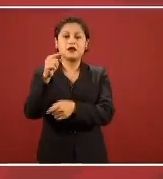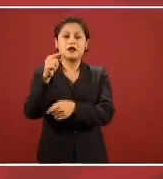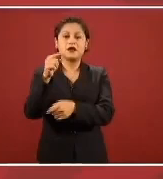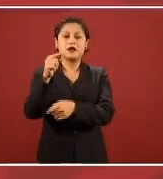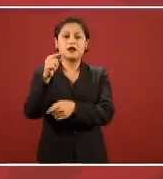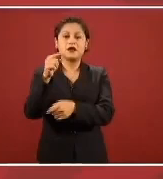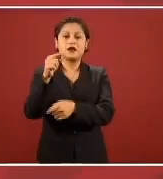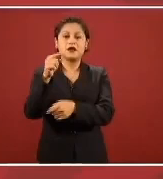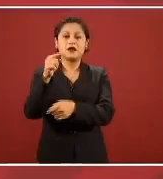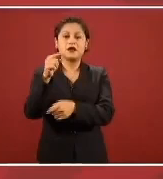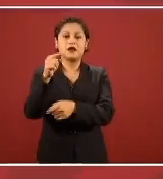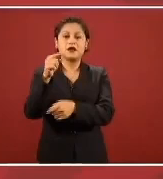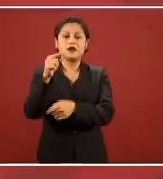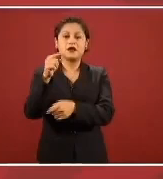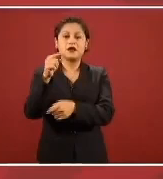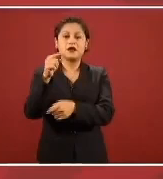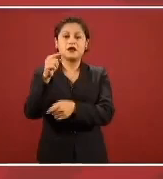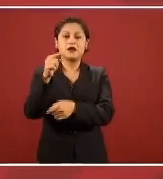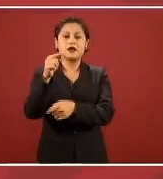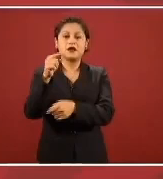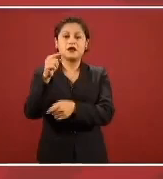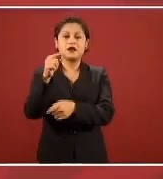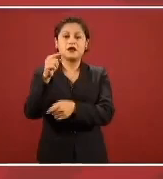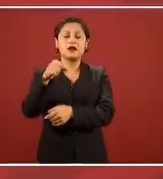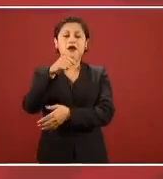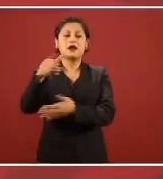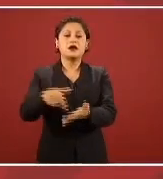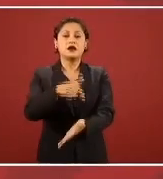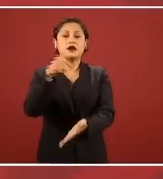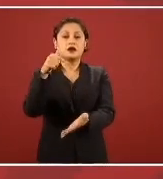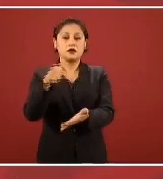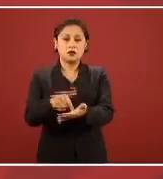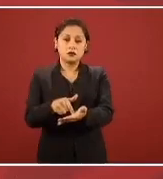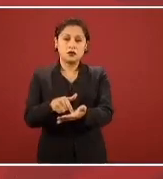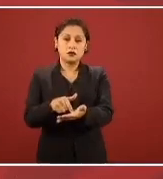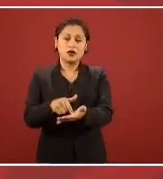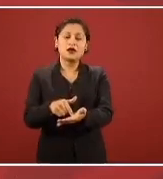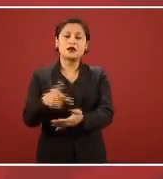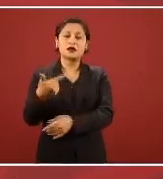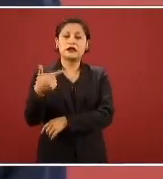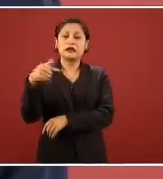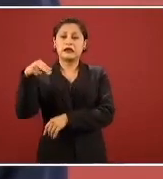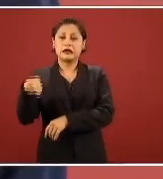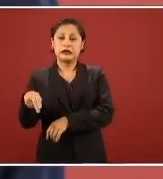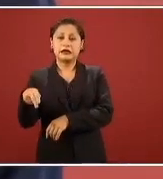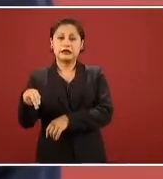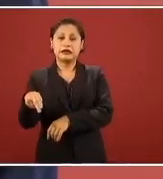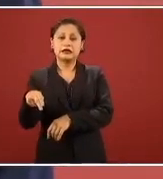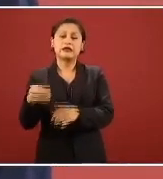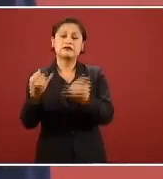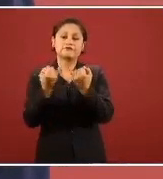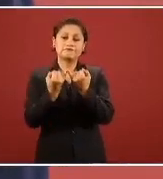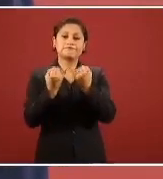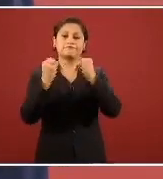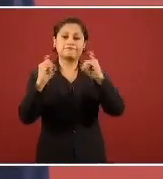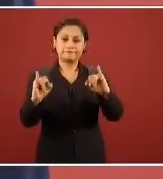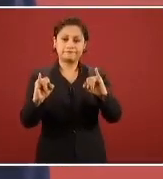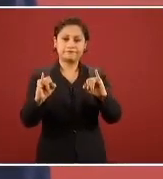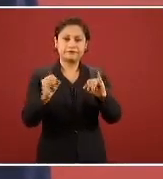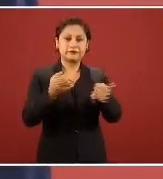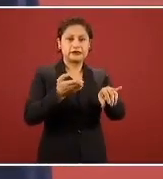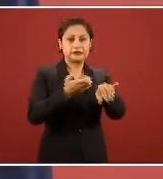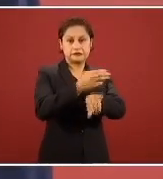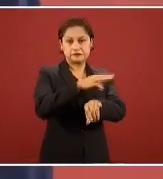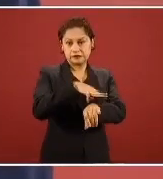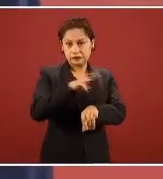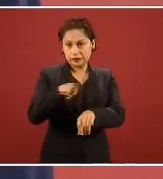or the barracks of the National Guard. En estos estados. In these